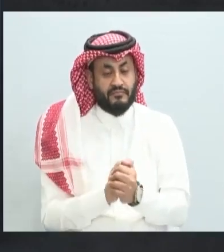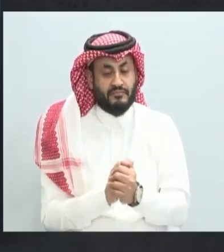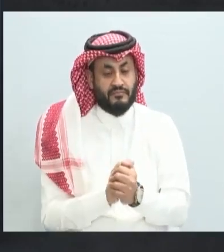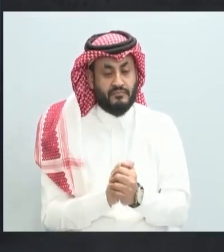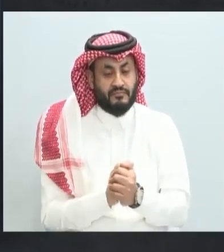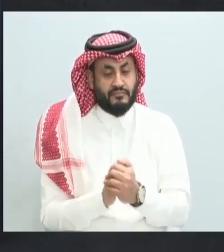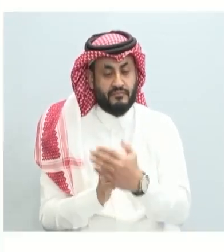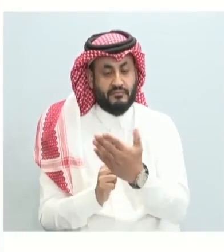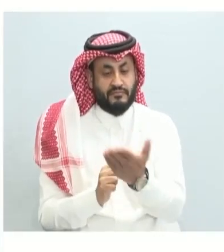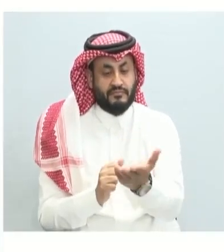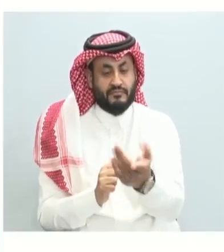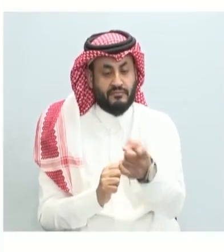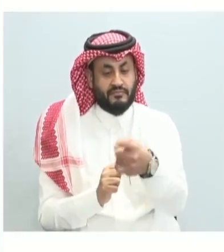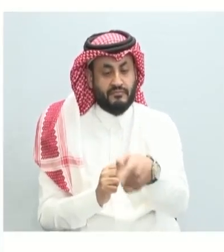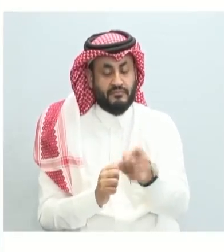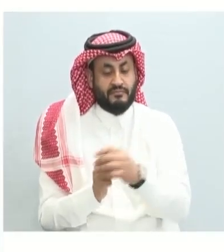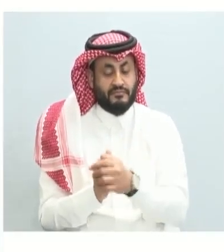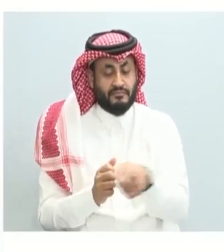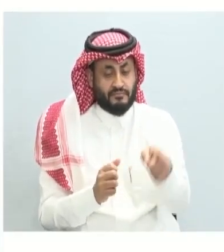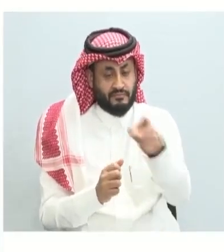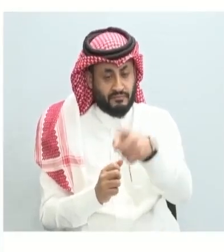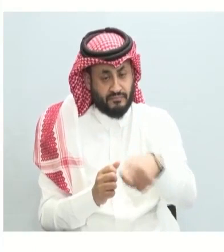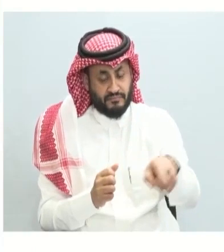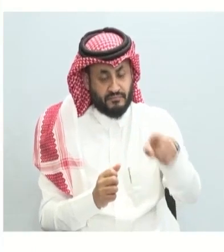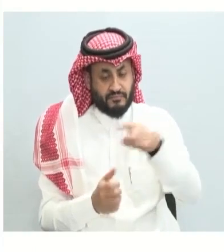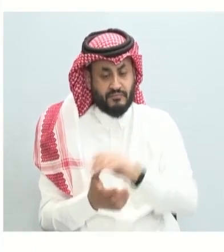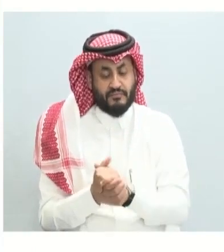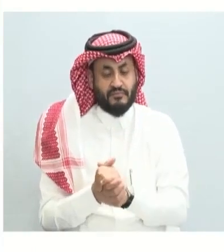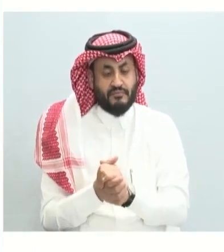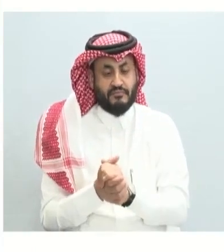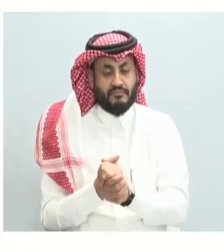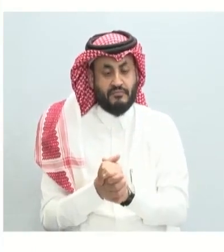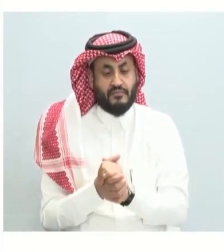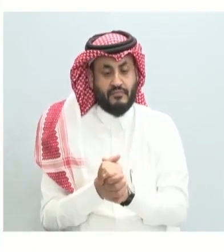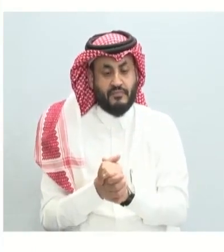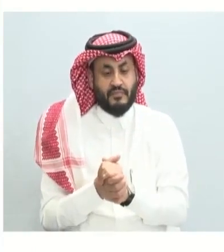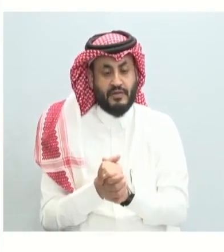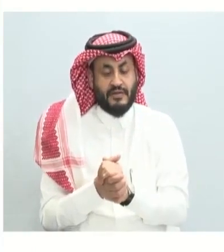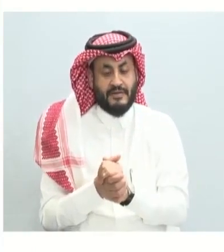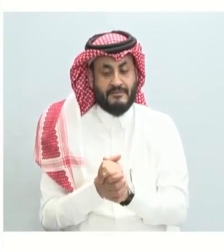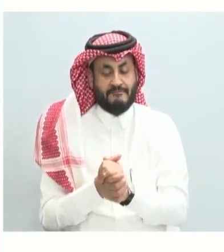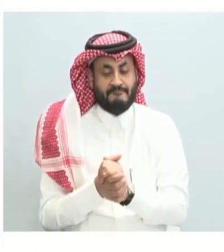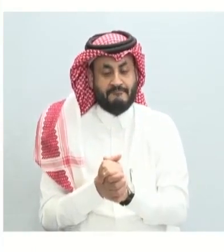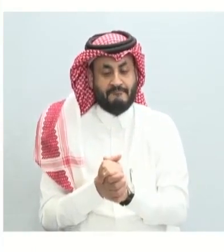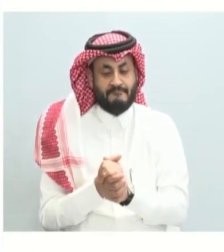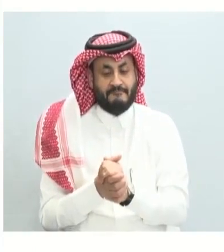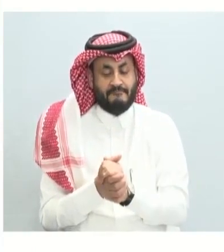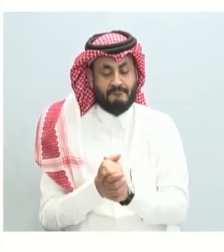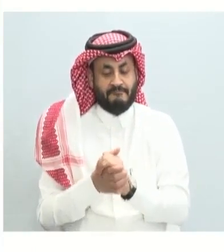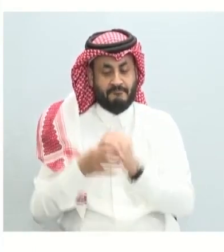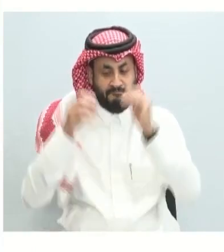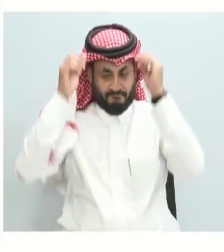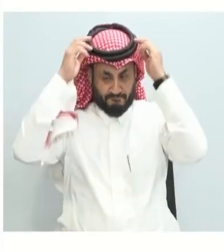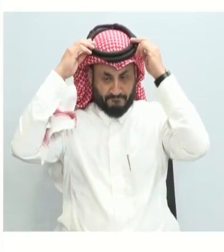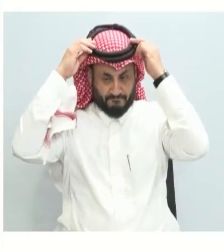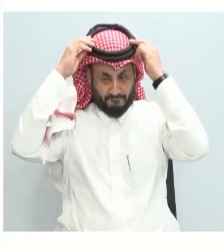he is 10. So, here we go. We circle the first one.